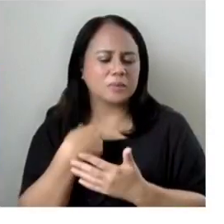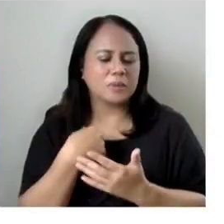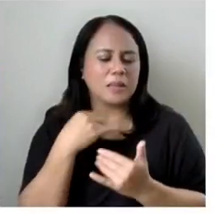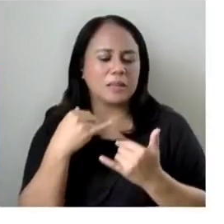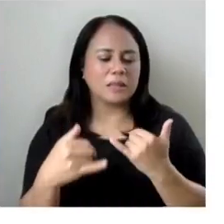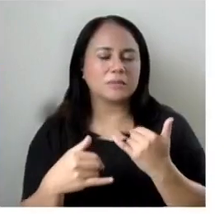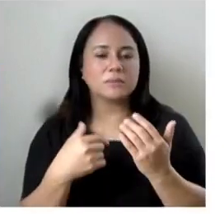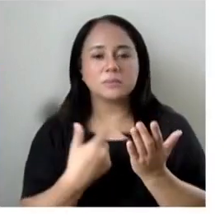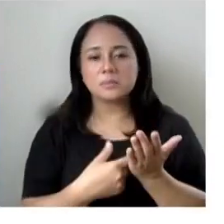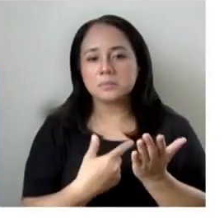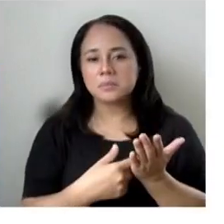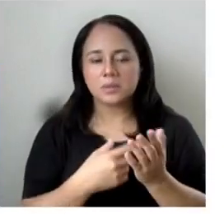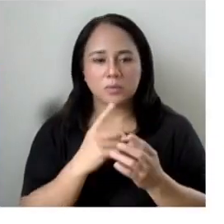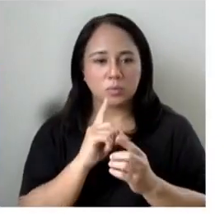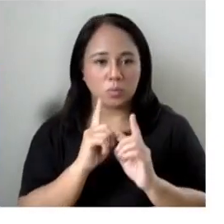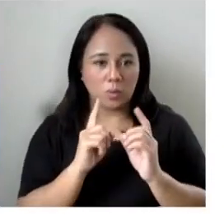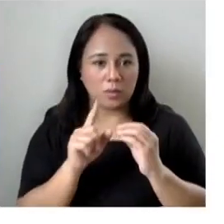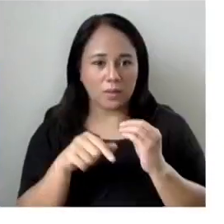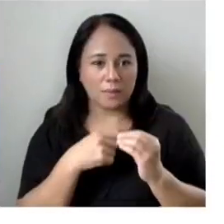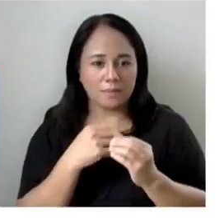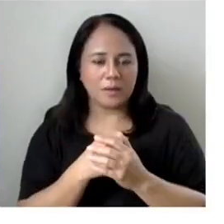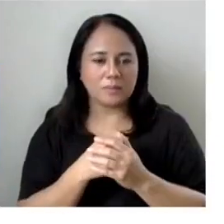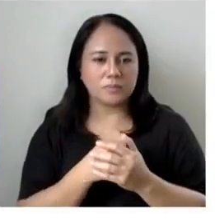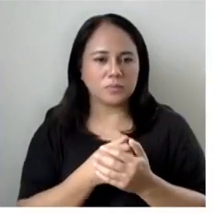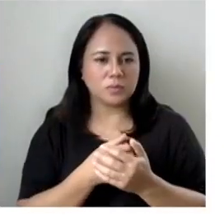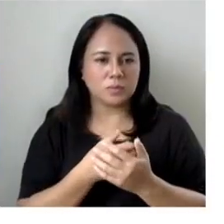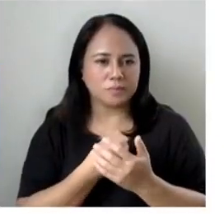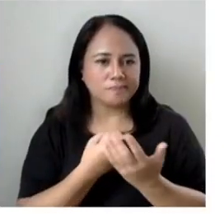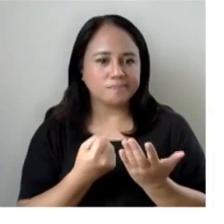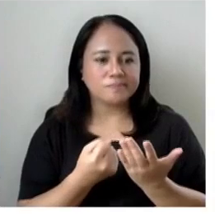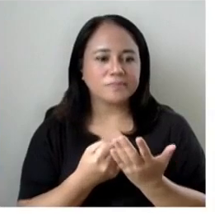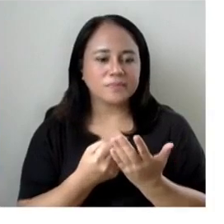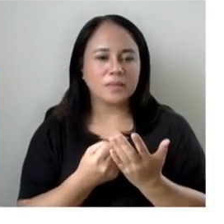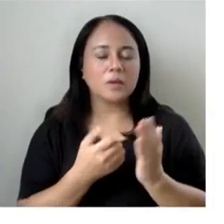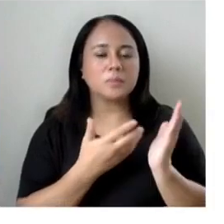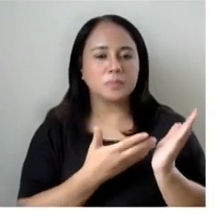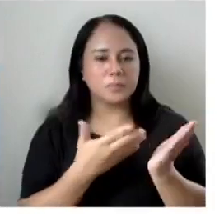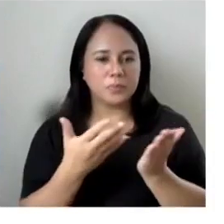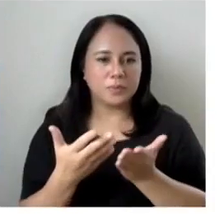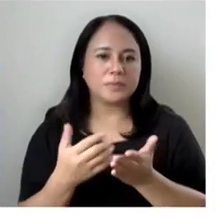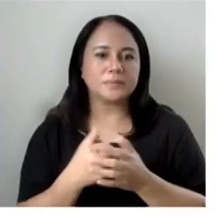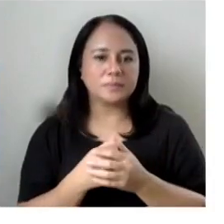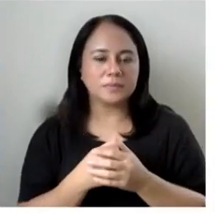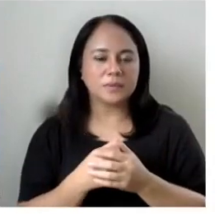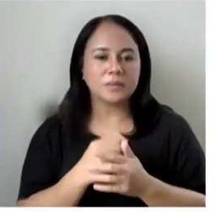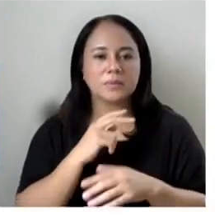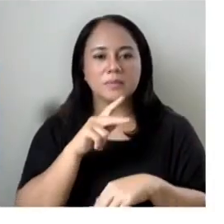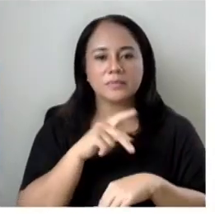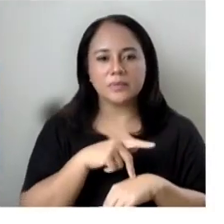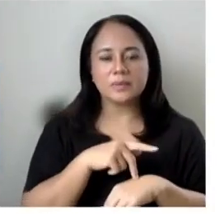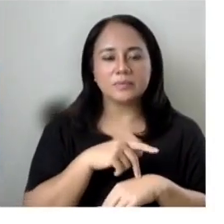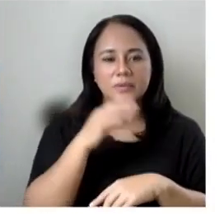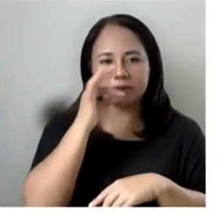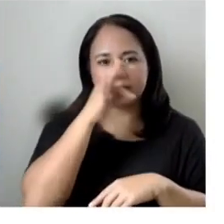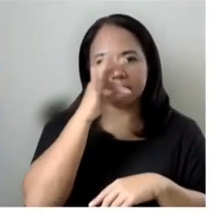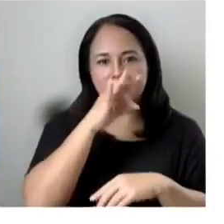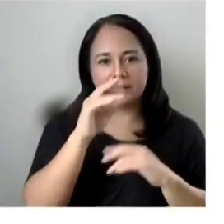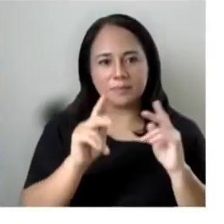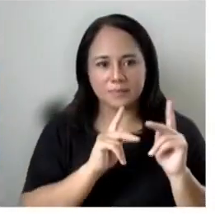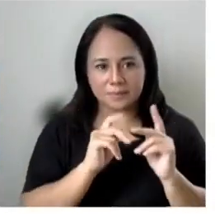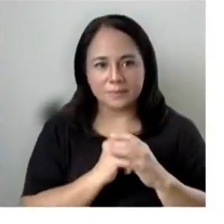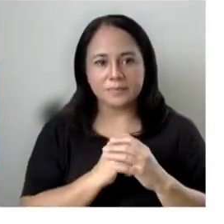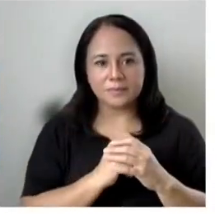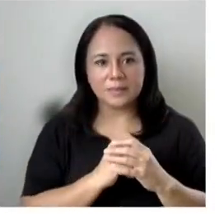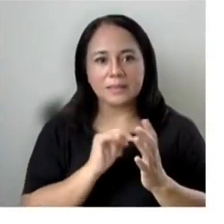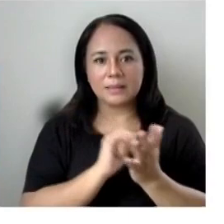conversation when we talked about, you know, owning, bringing this movement to the Filipino people. And that is the goal,